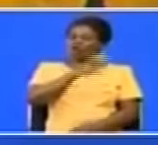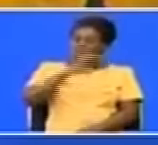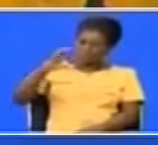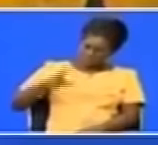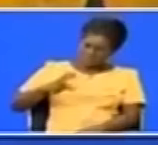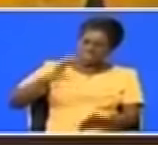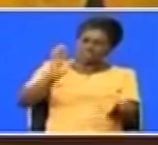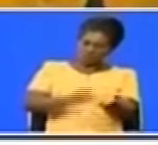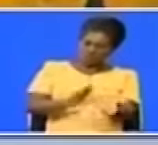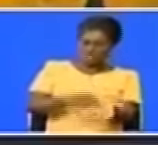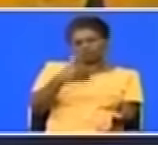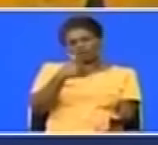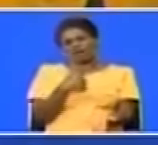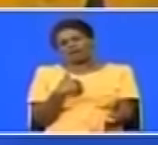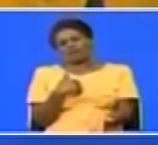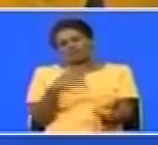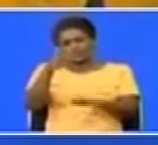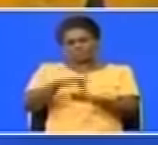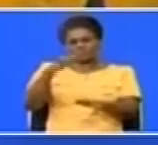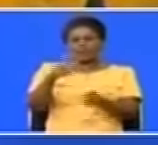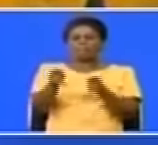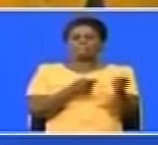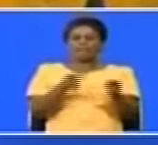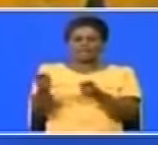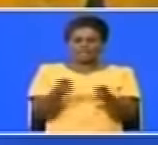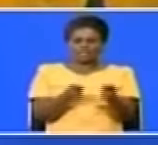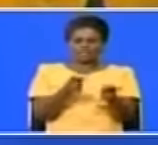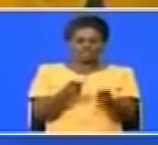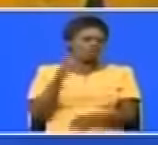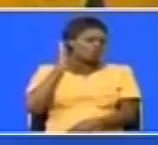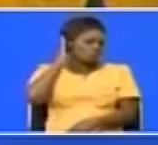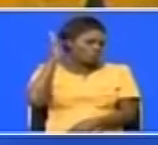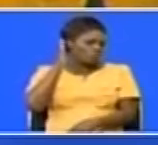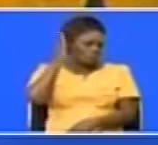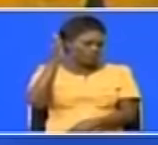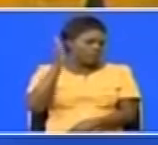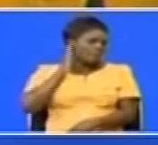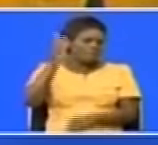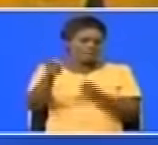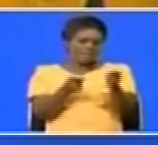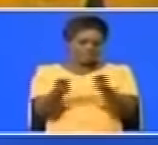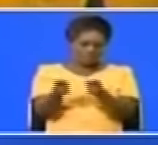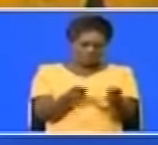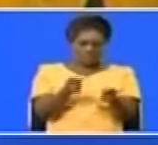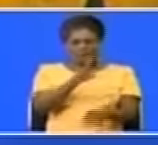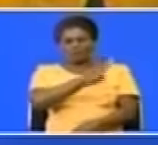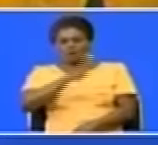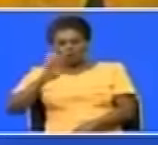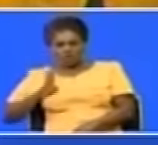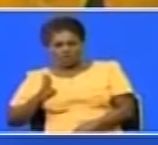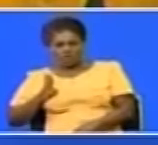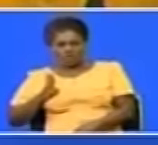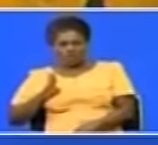has a recommendation which touches on management, and I think that's what the Honorable Dwelly has said. Yes. The management, yes. The board,